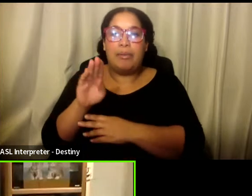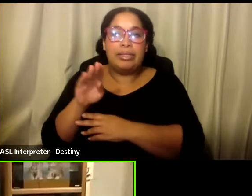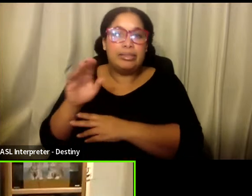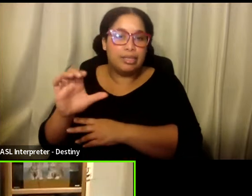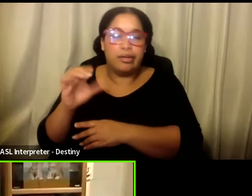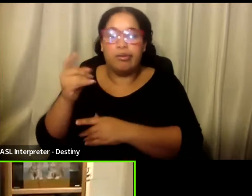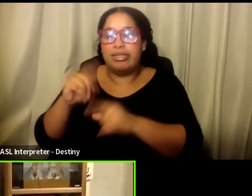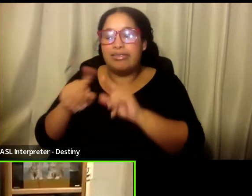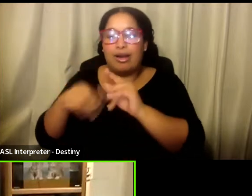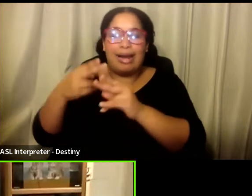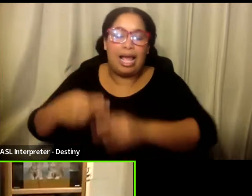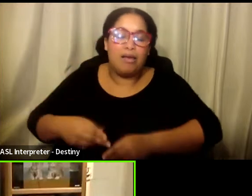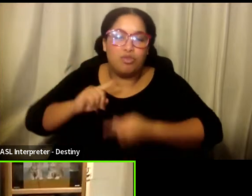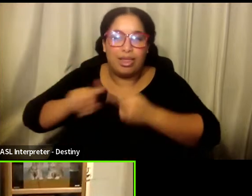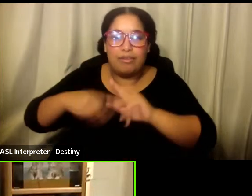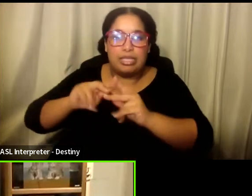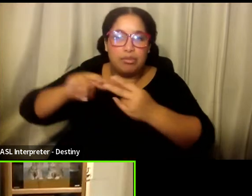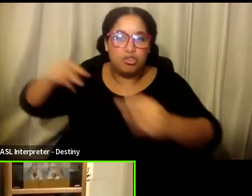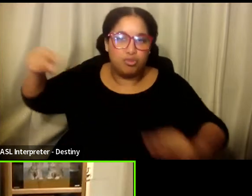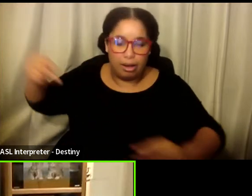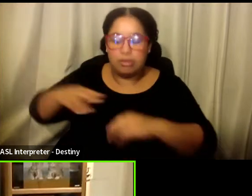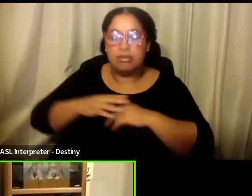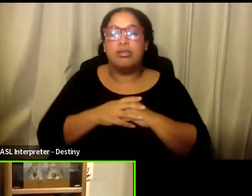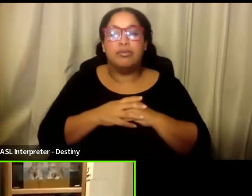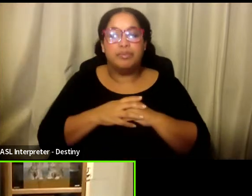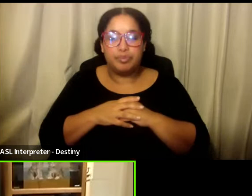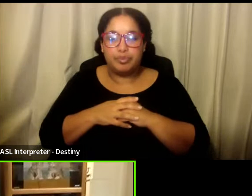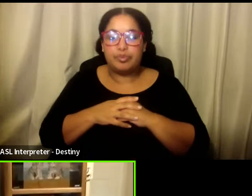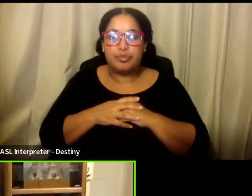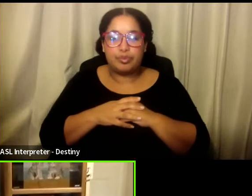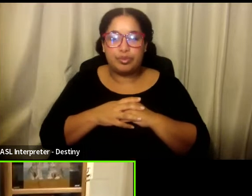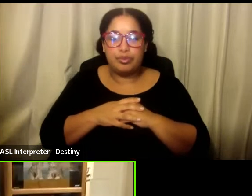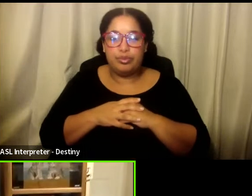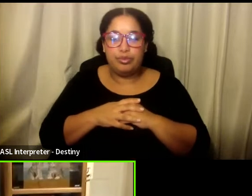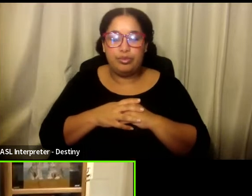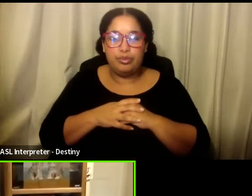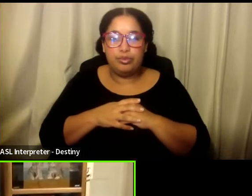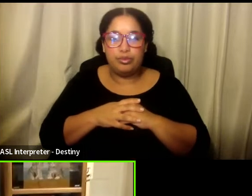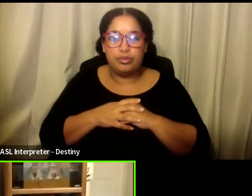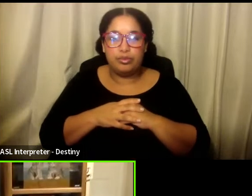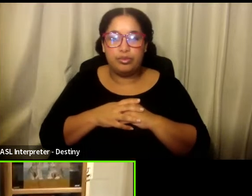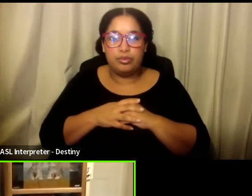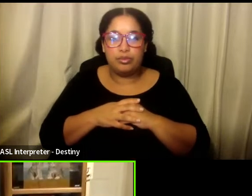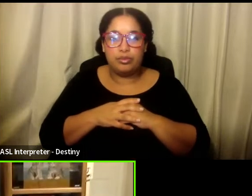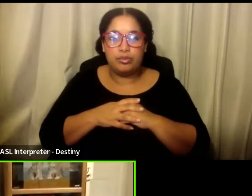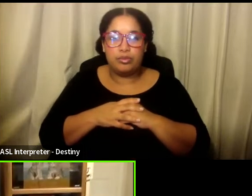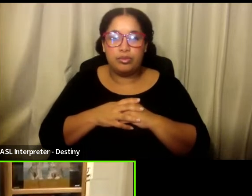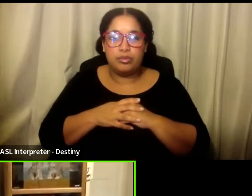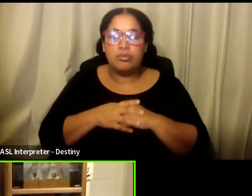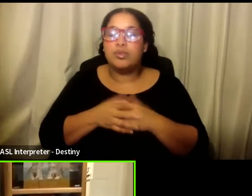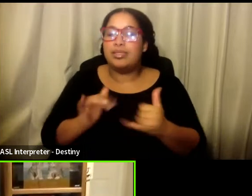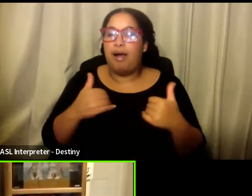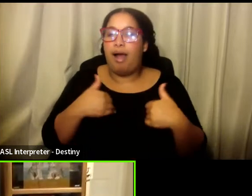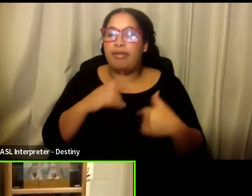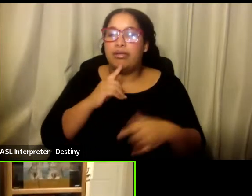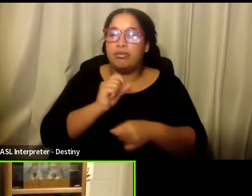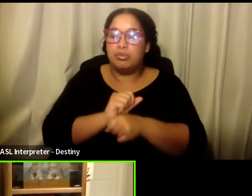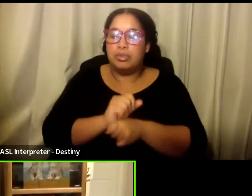messagings. And it still is a true need to